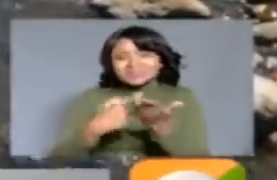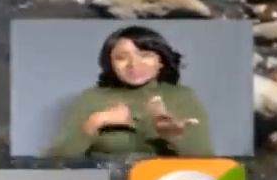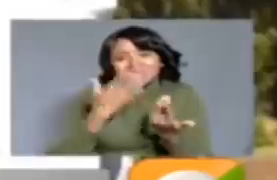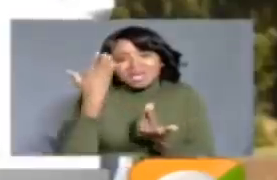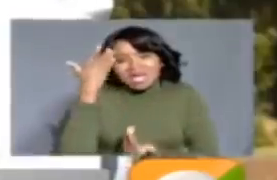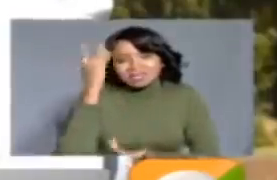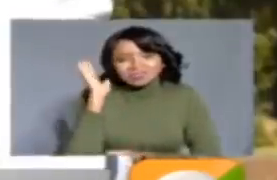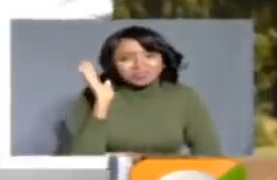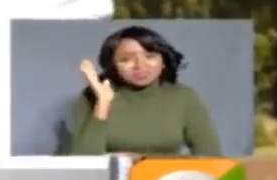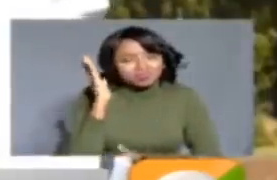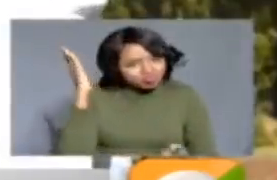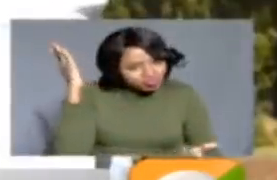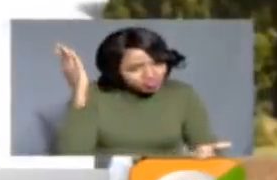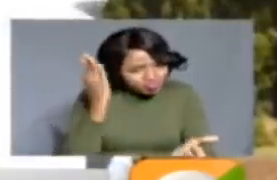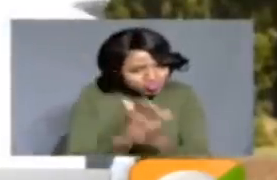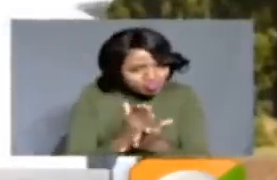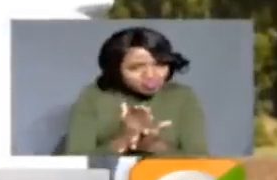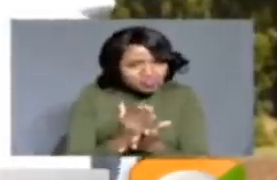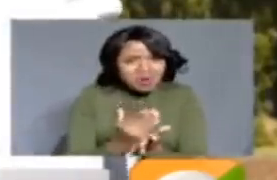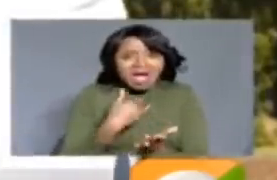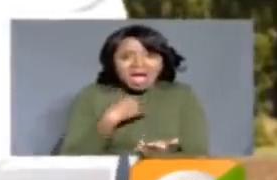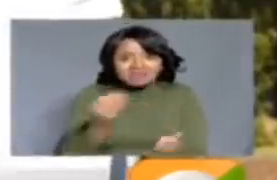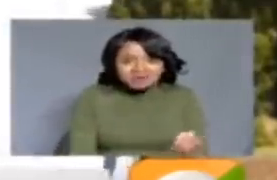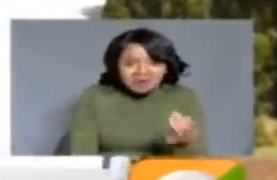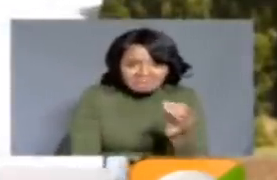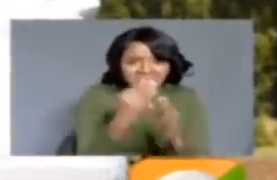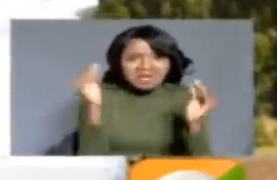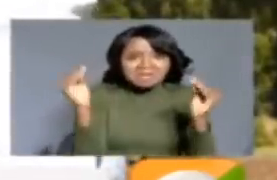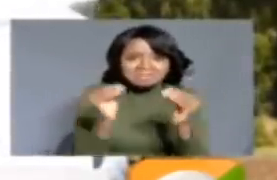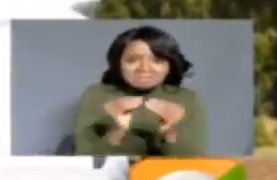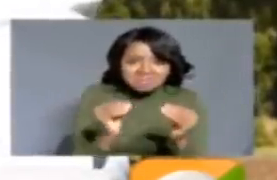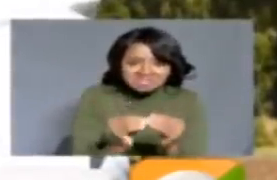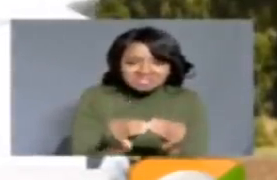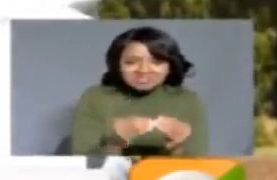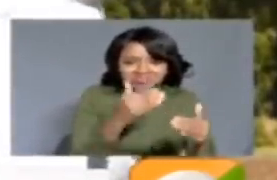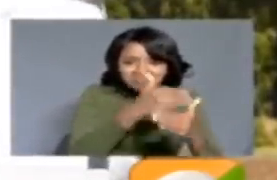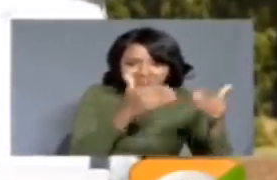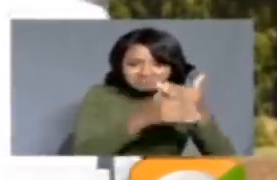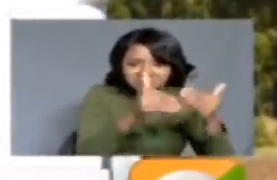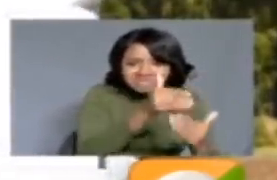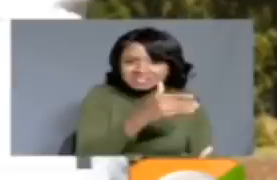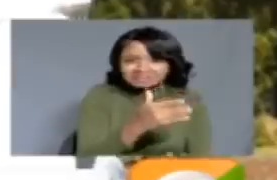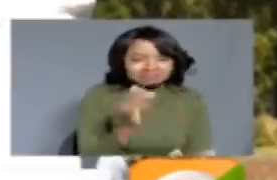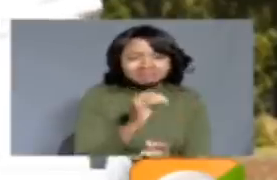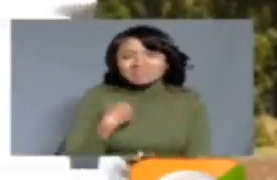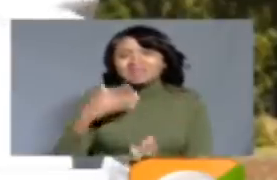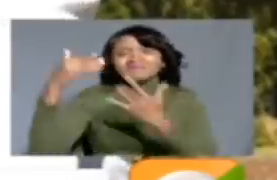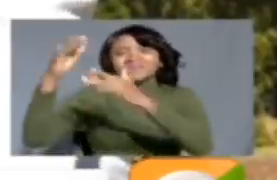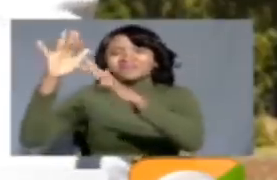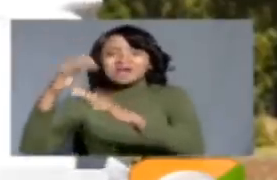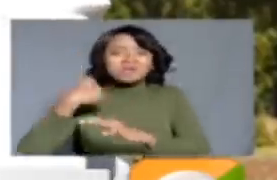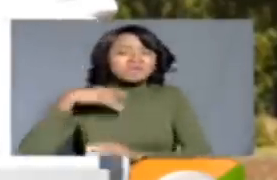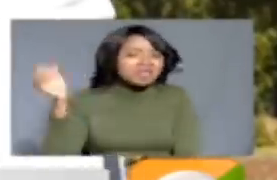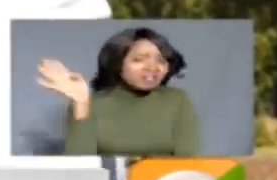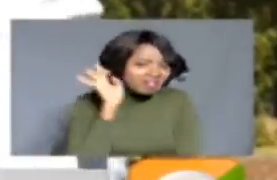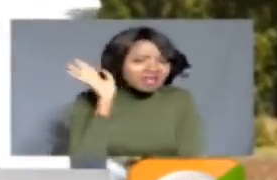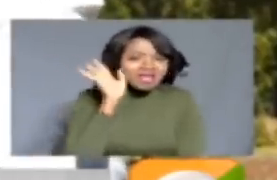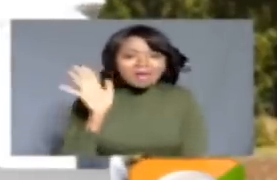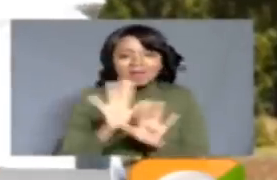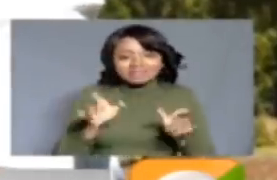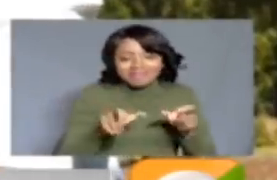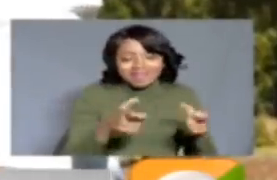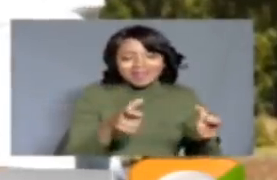wakati wamekata hapa mkutano ati kuna kitu kama dam. Wanashughulika tu kwa mbali. Tunasikianga tu kwa